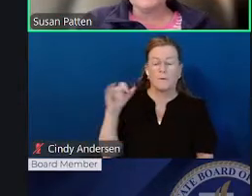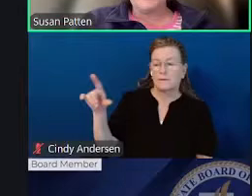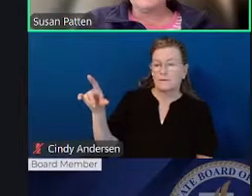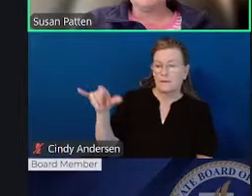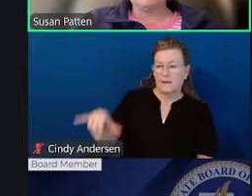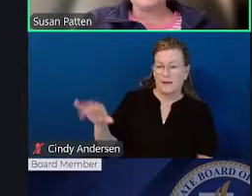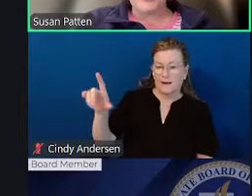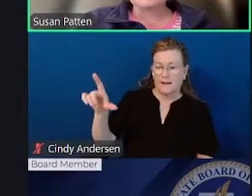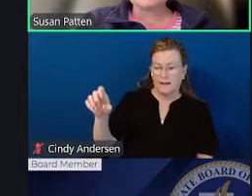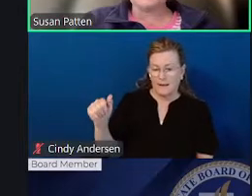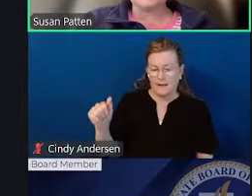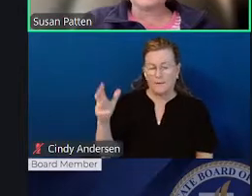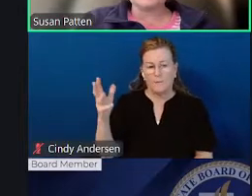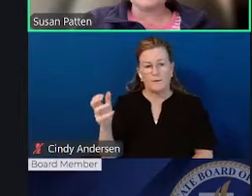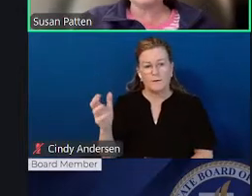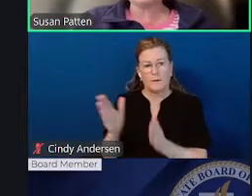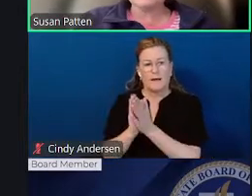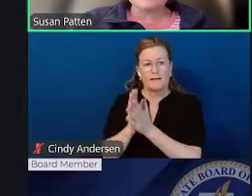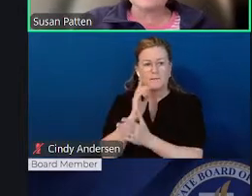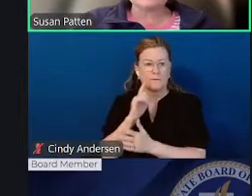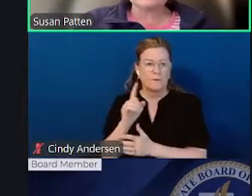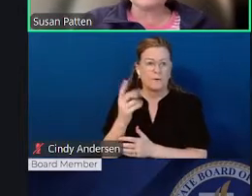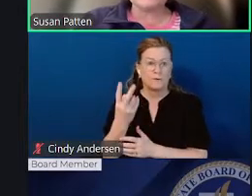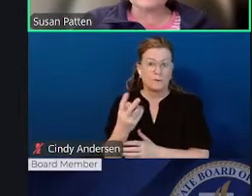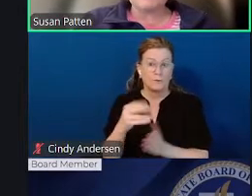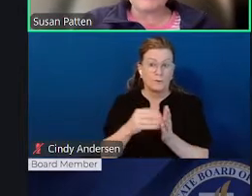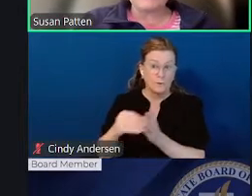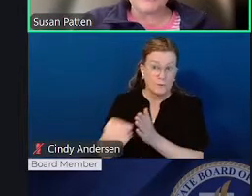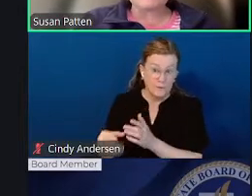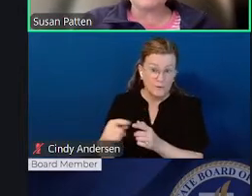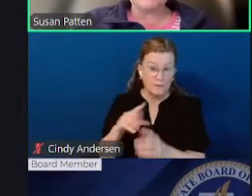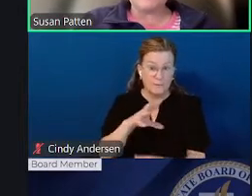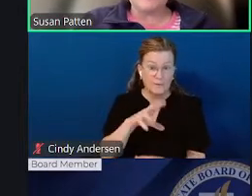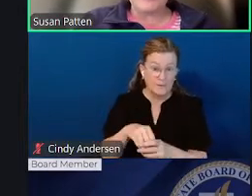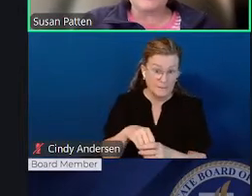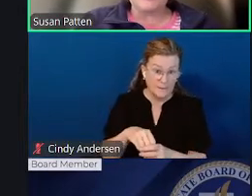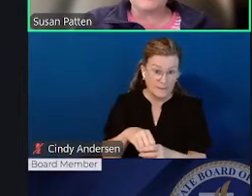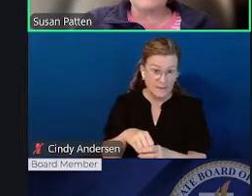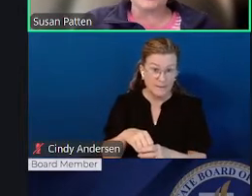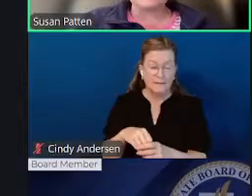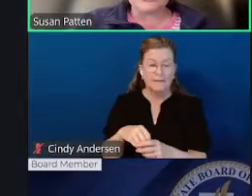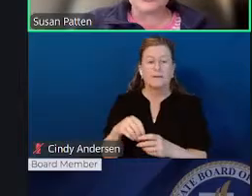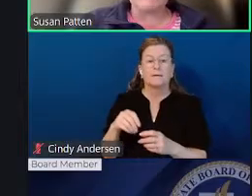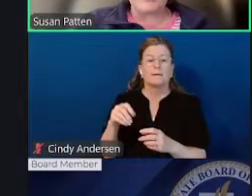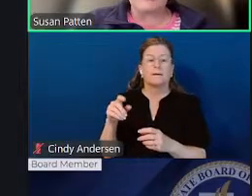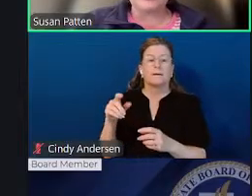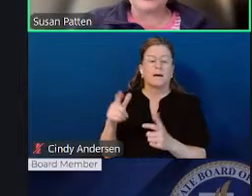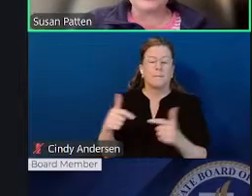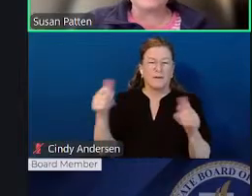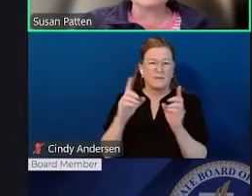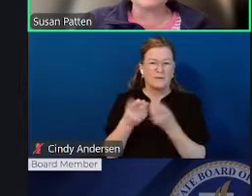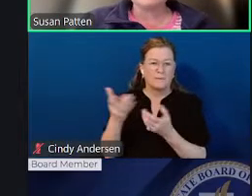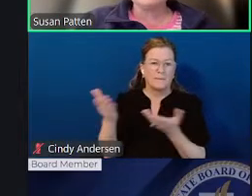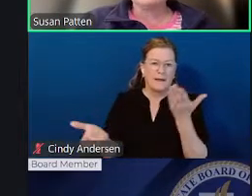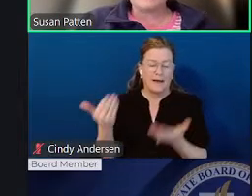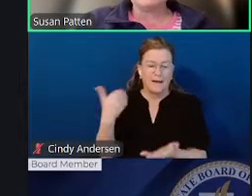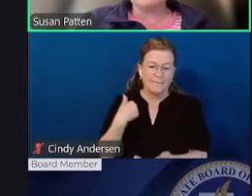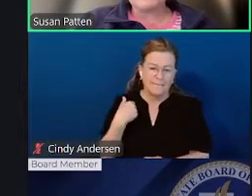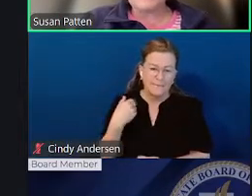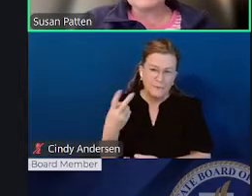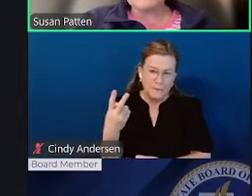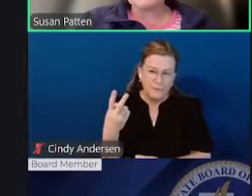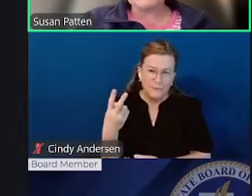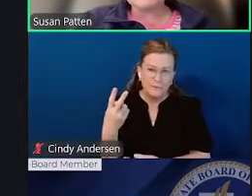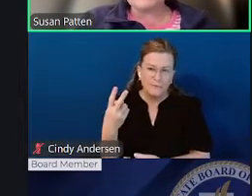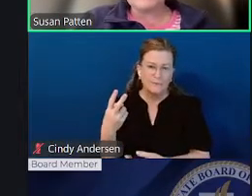to ask for 2 students to participate in an activity that a larger district might have 2 students. That would